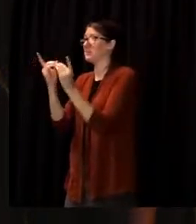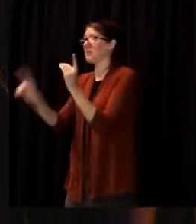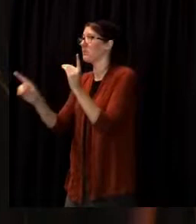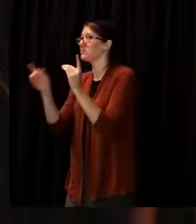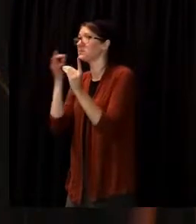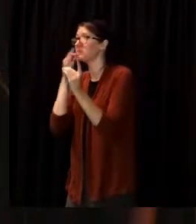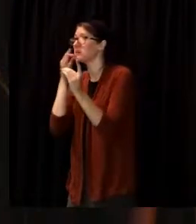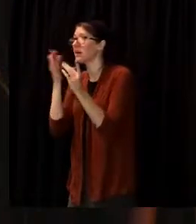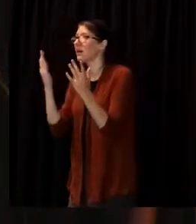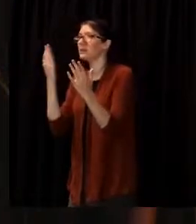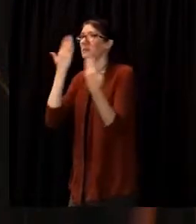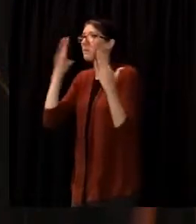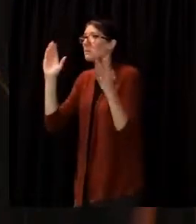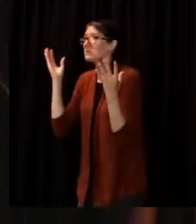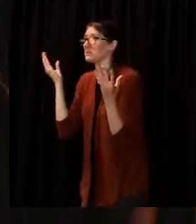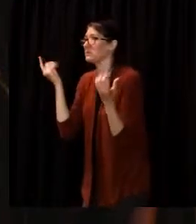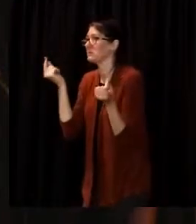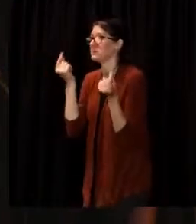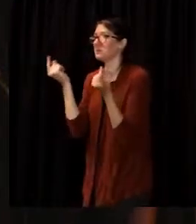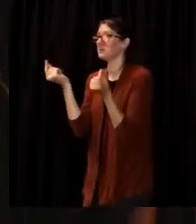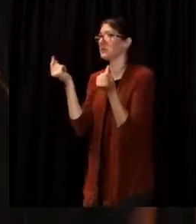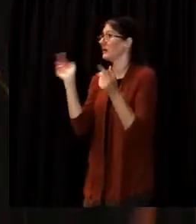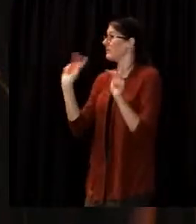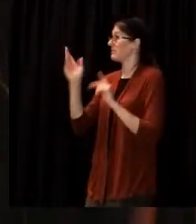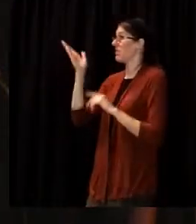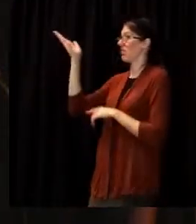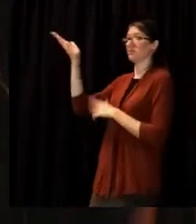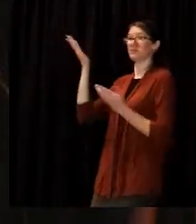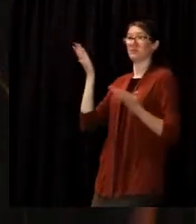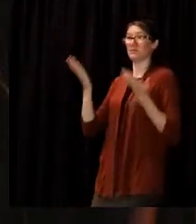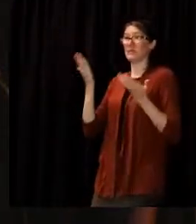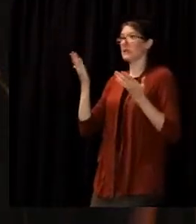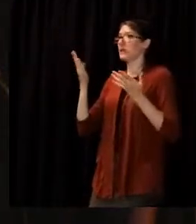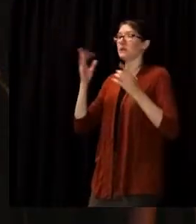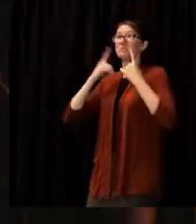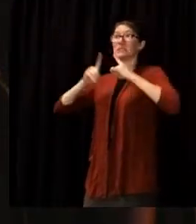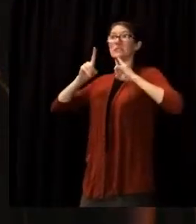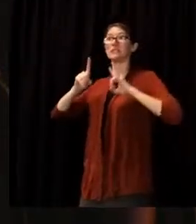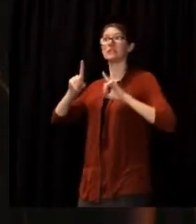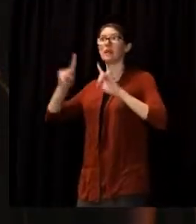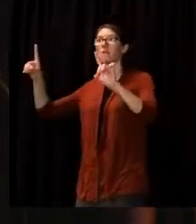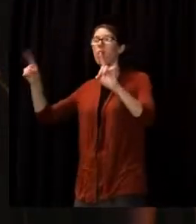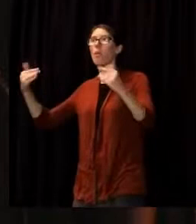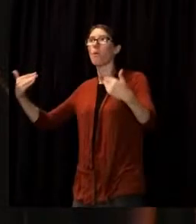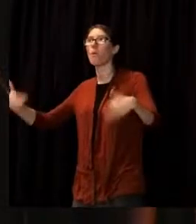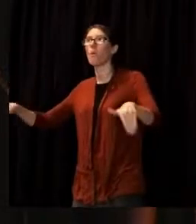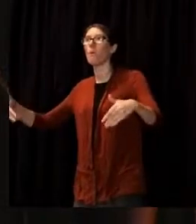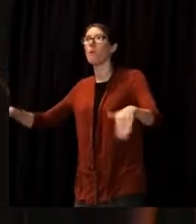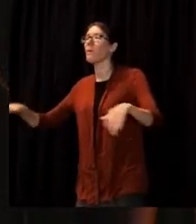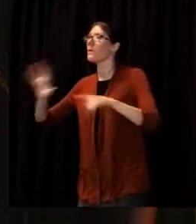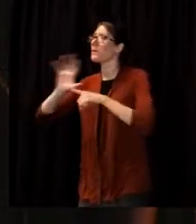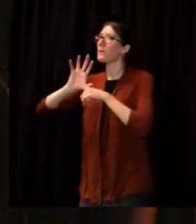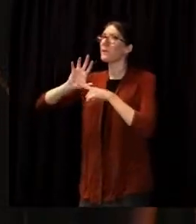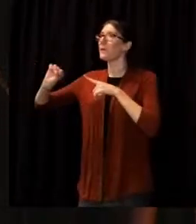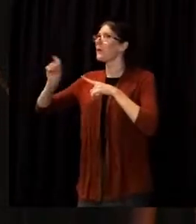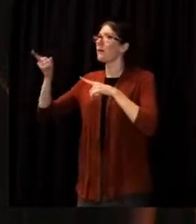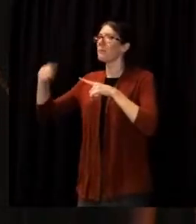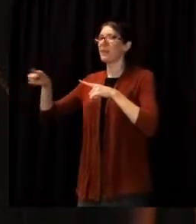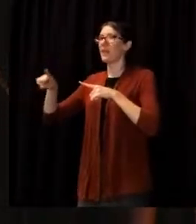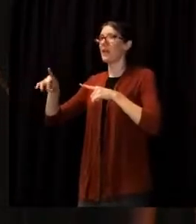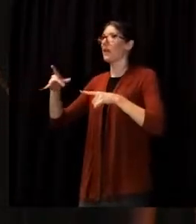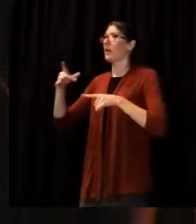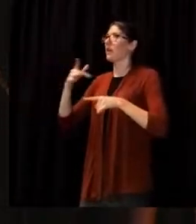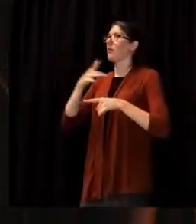do. They're the people out there who are uber successful, but they've got this vacuous